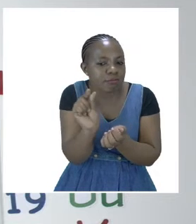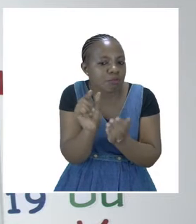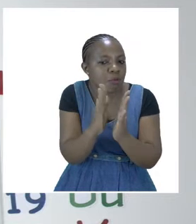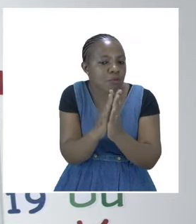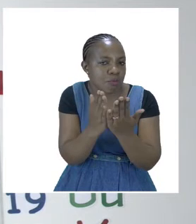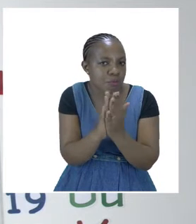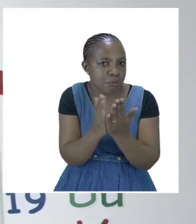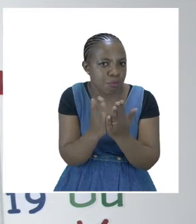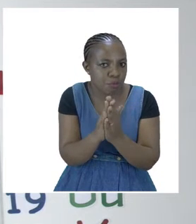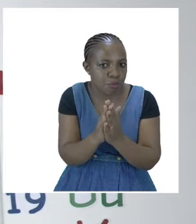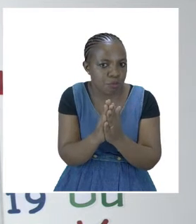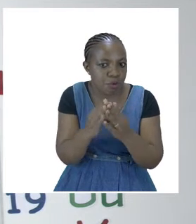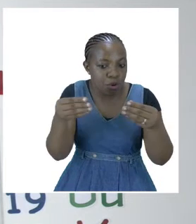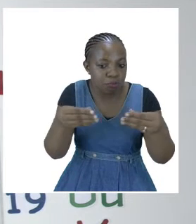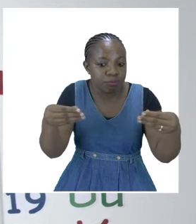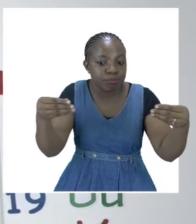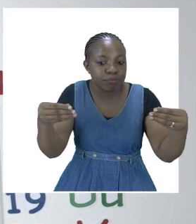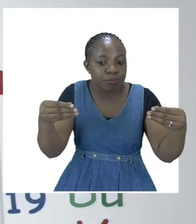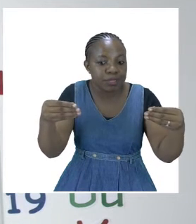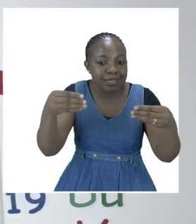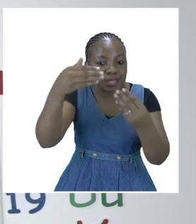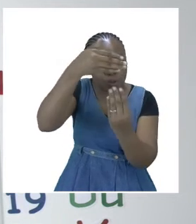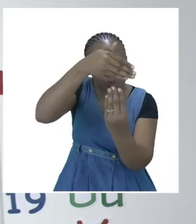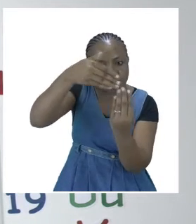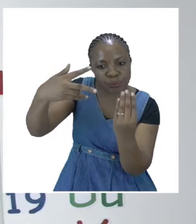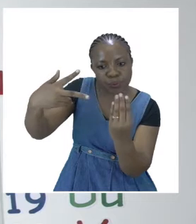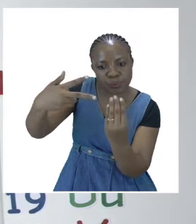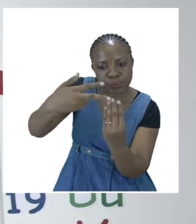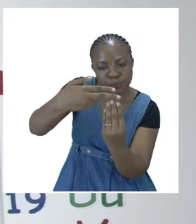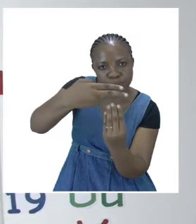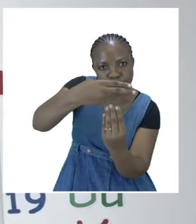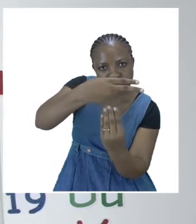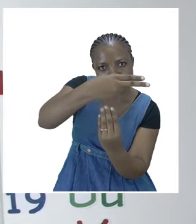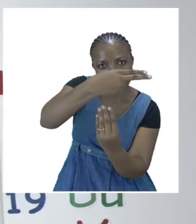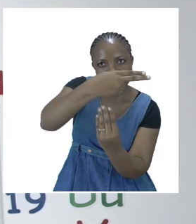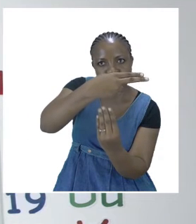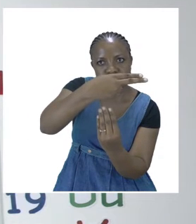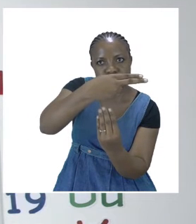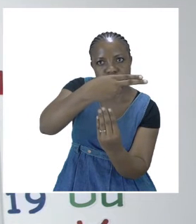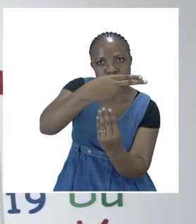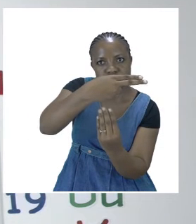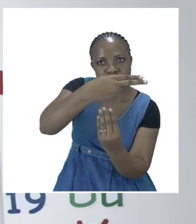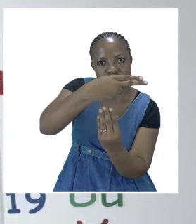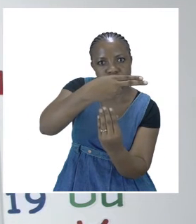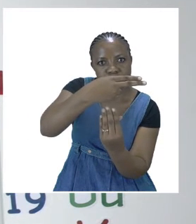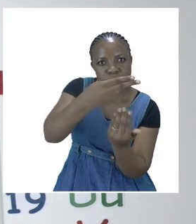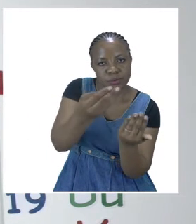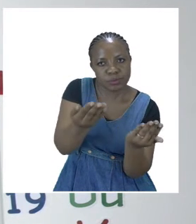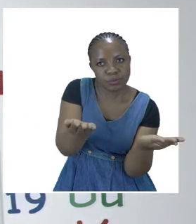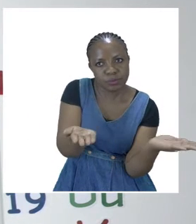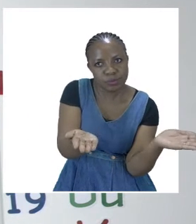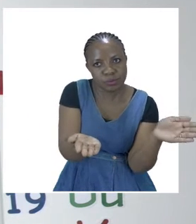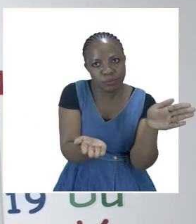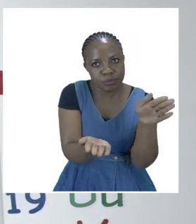booklet. Please cut the top of the lesson booklet with a pair of scissors and fold